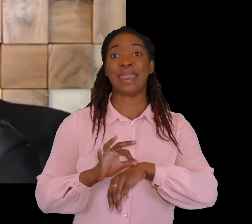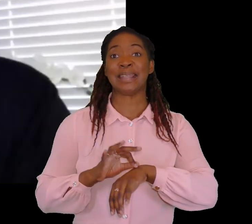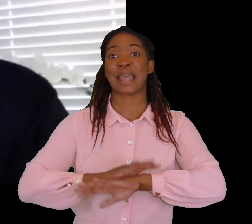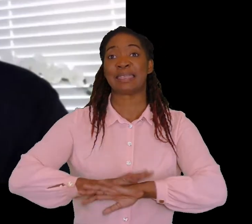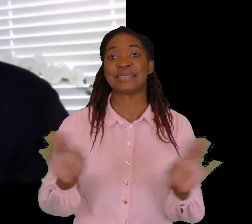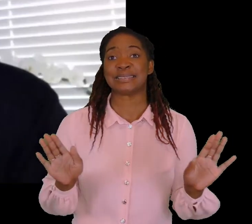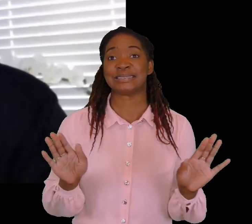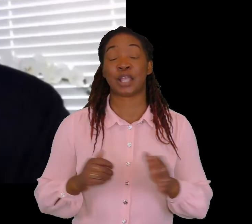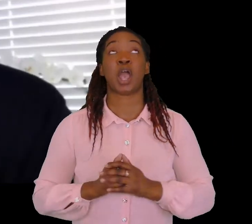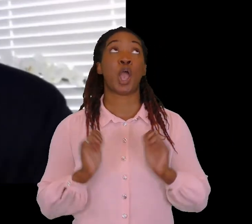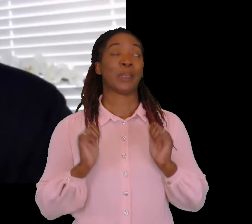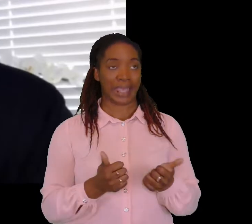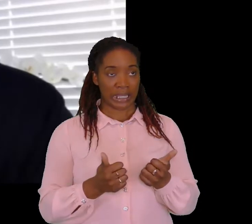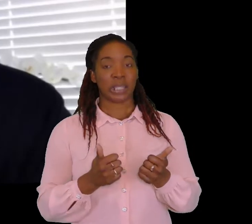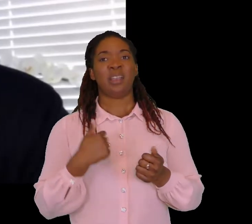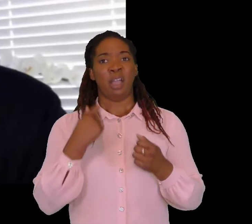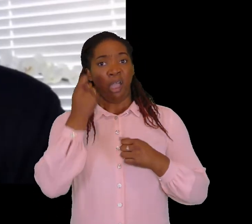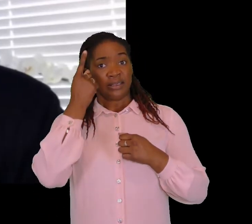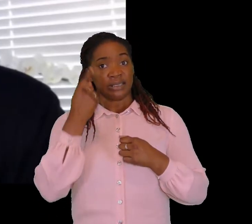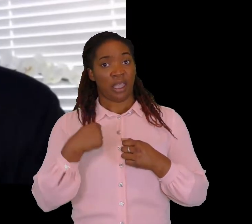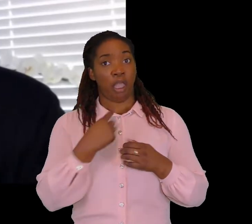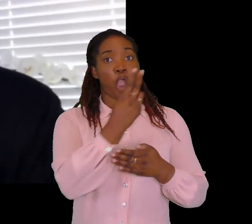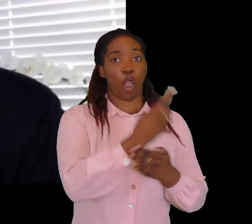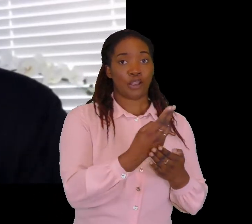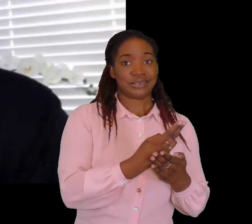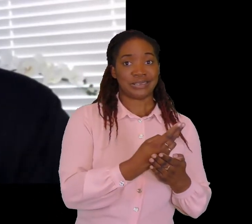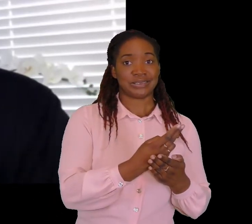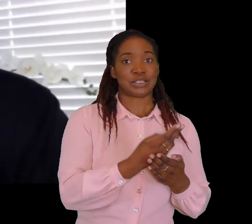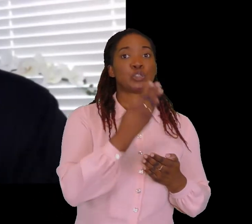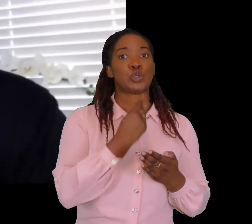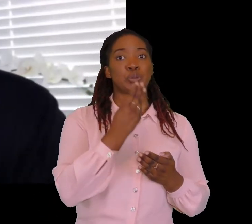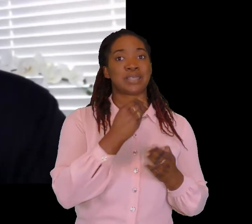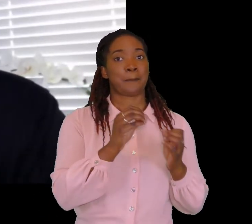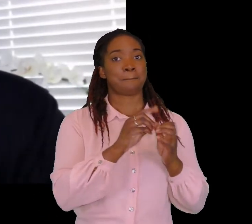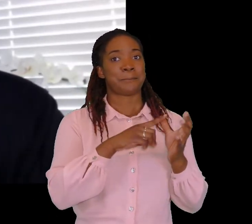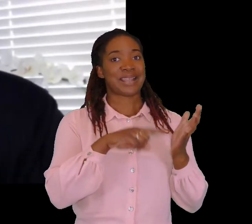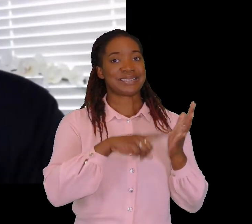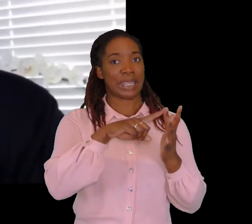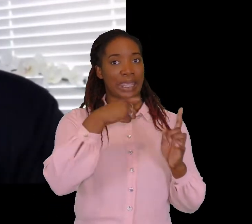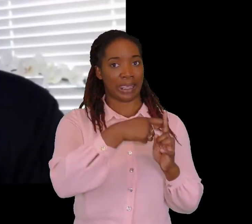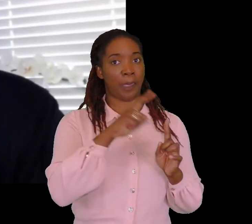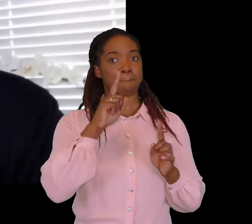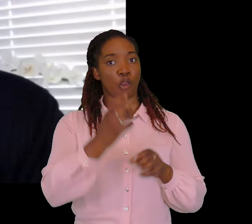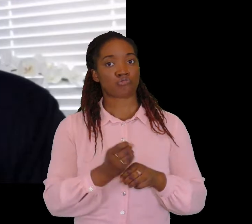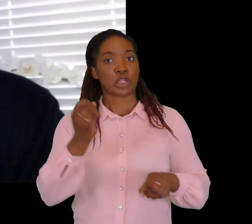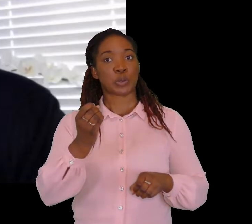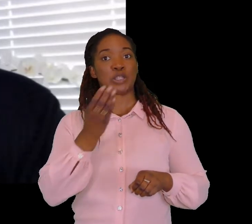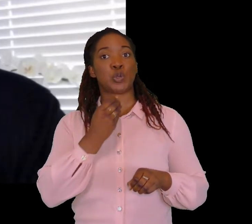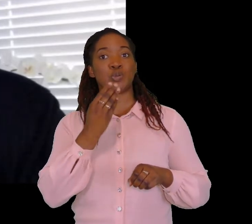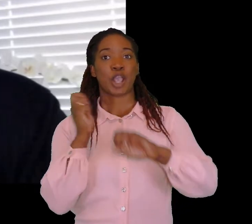All right. So, I mean, the idea of working as an artist and using batik, although I graduated doing sculpture in this